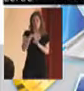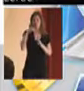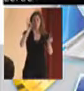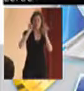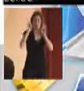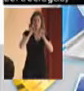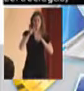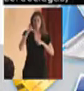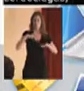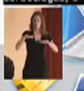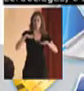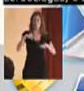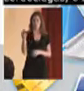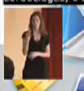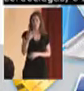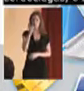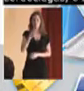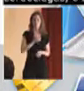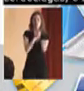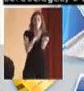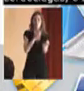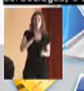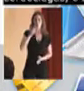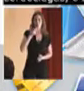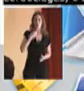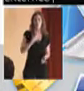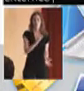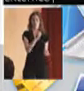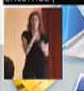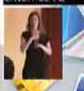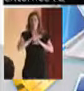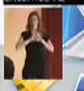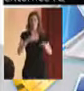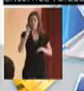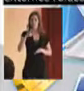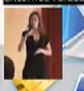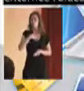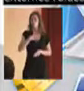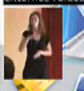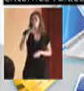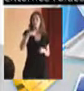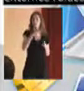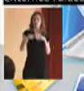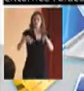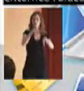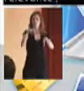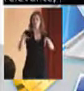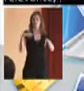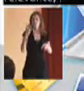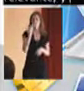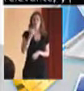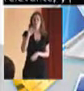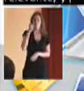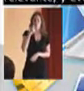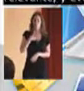and for the blind and the deaf, or in a noisy environment, transmitting not only relevant